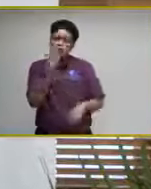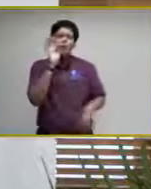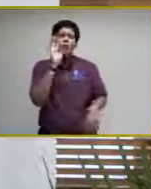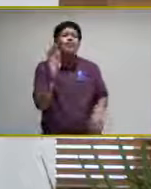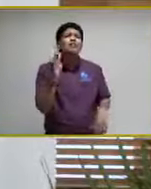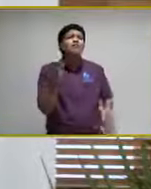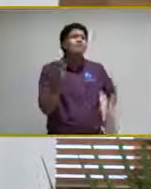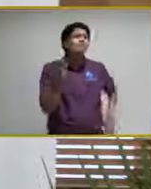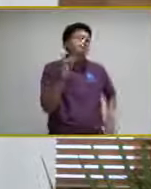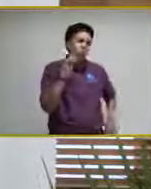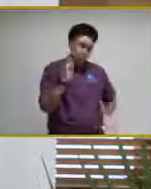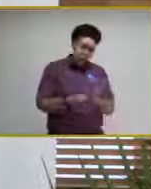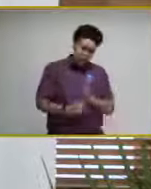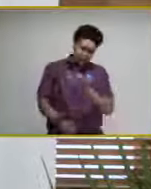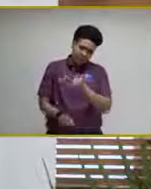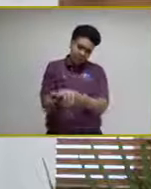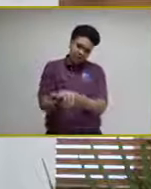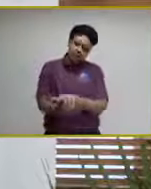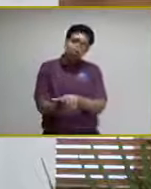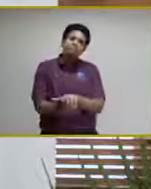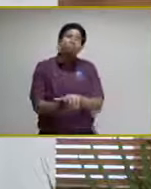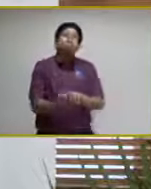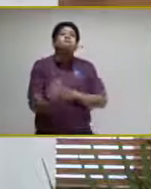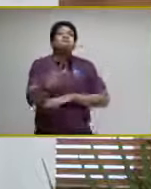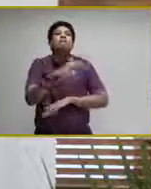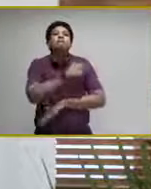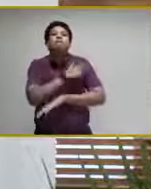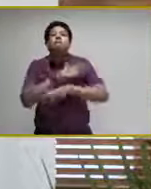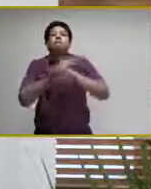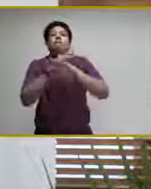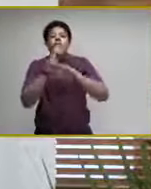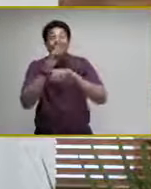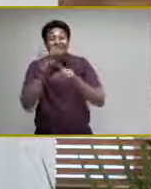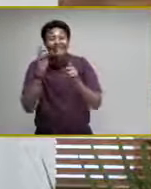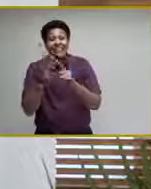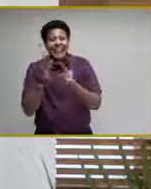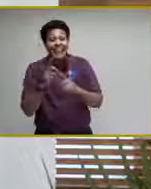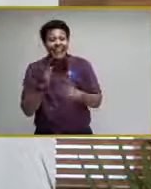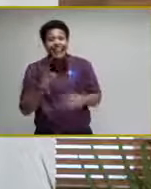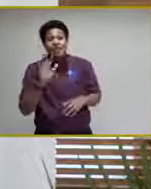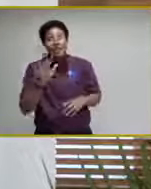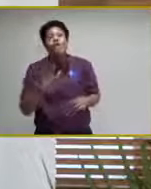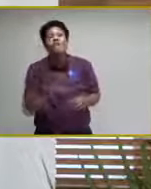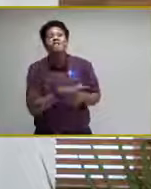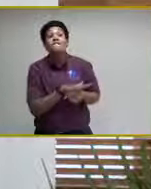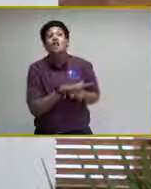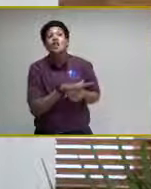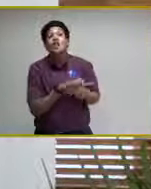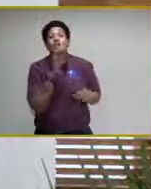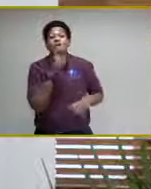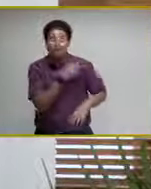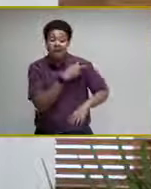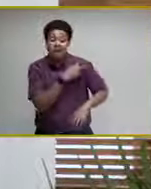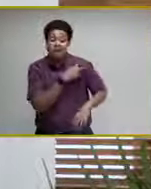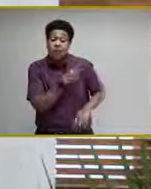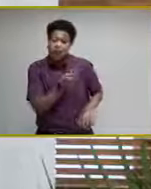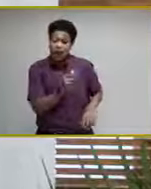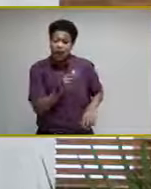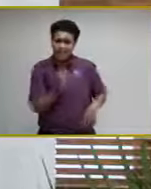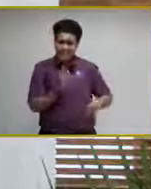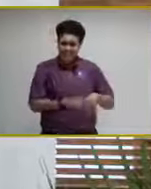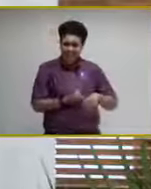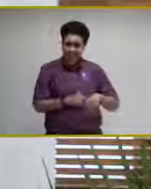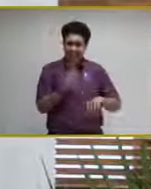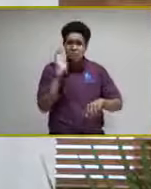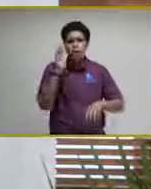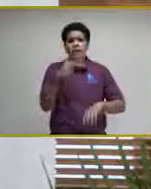get notification of your vaccination date, your venue for vaccination, the time that you will